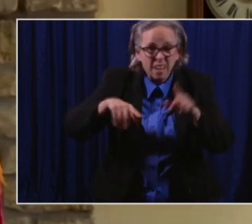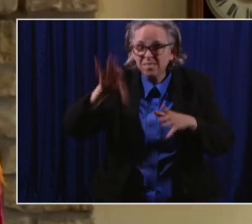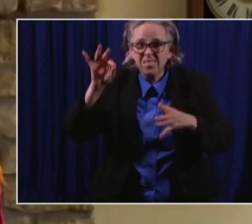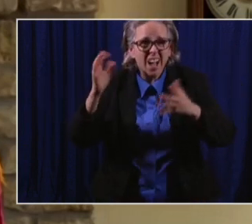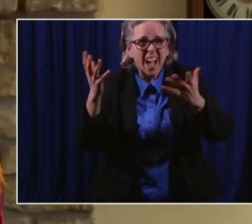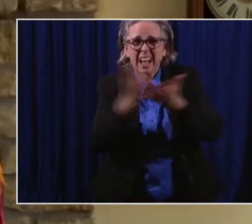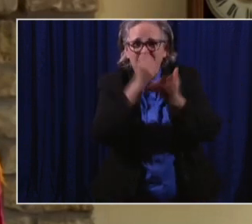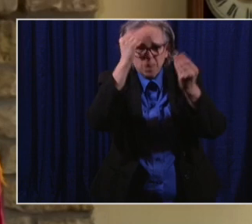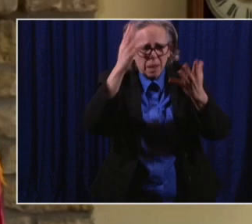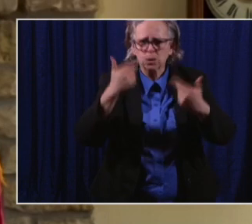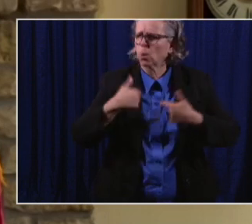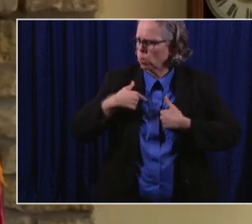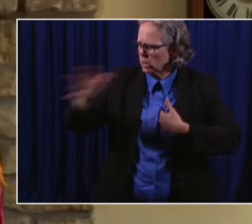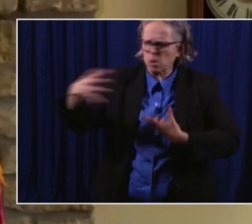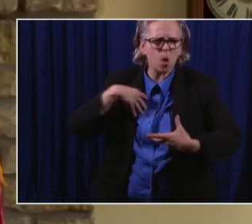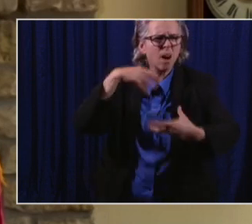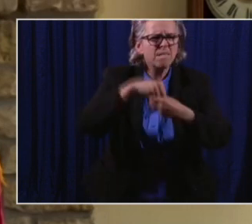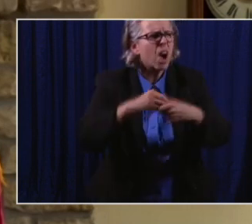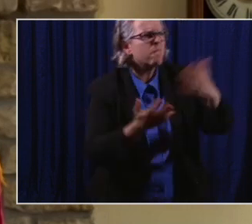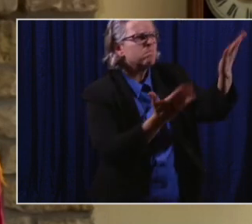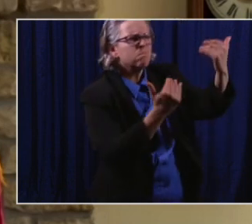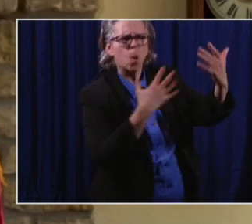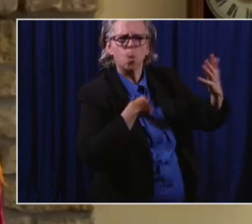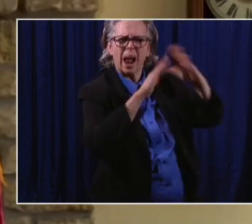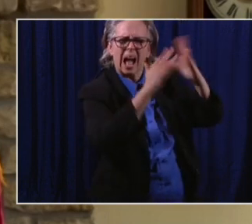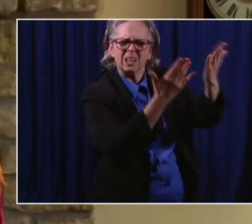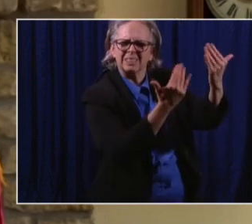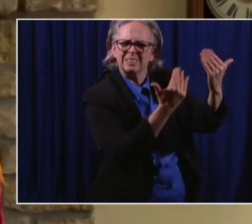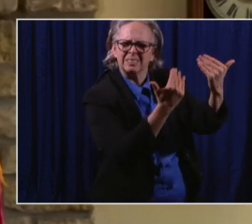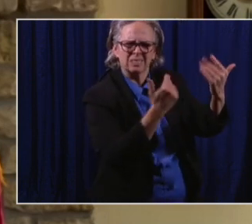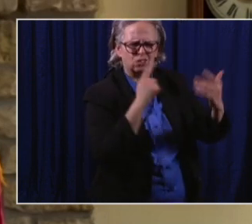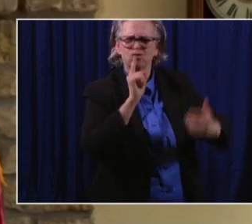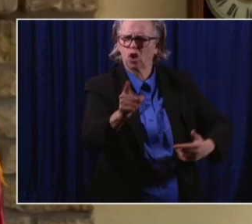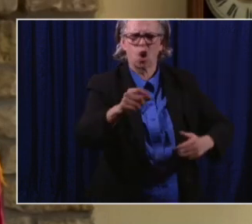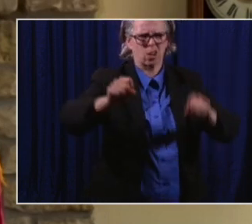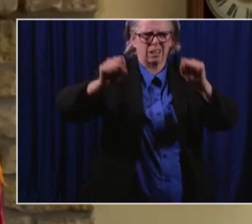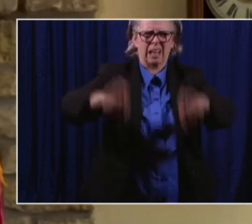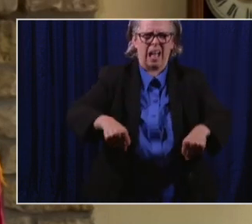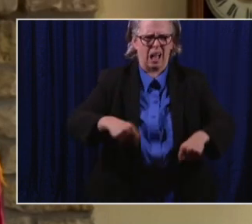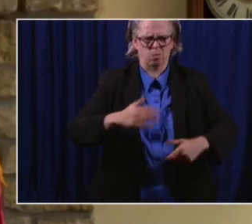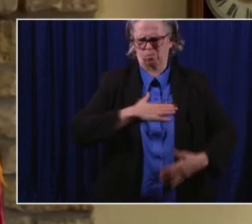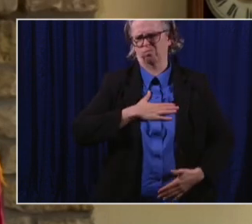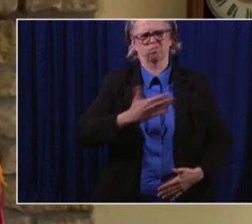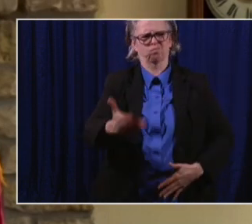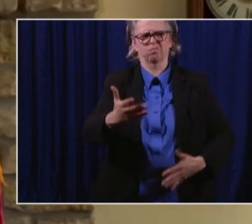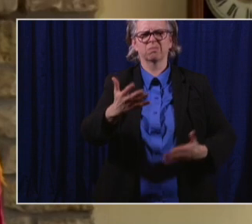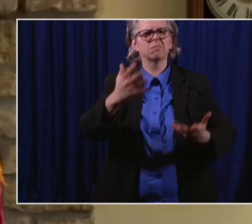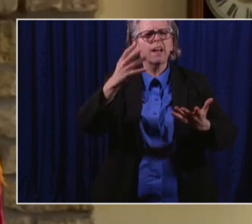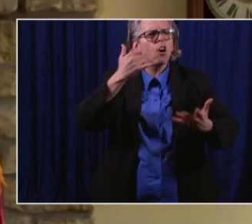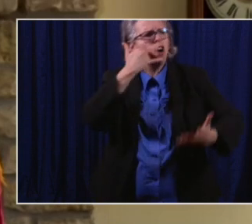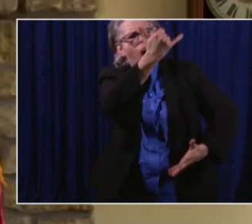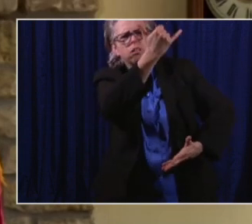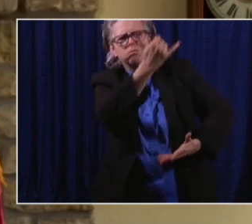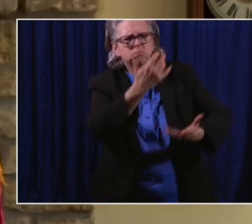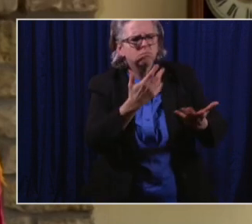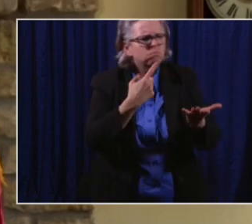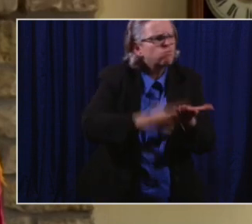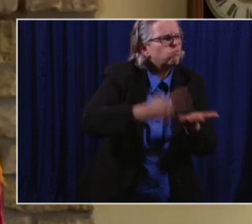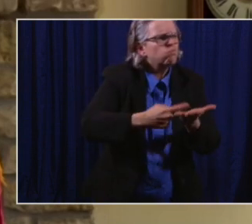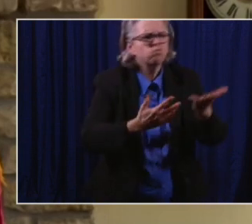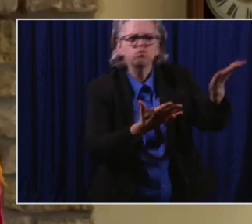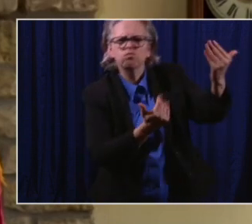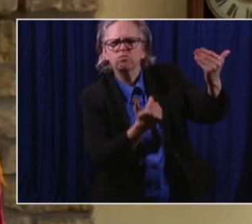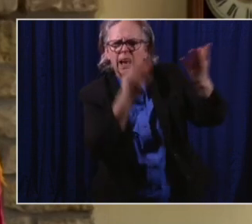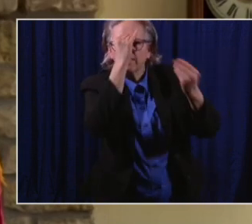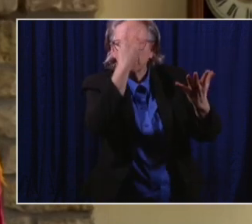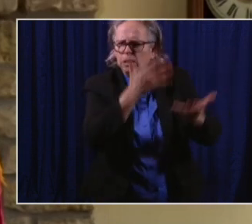hospitals needed that information, we would certainly make the phone call, do whatever needed to be done. But they are